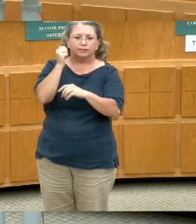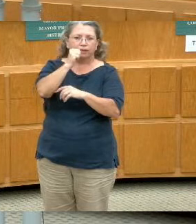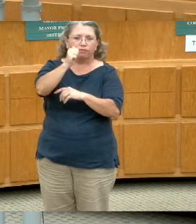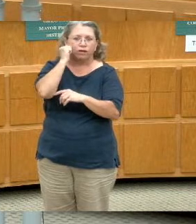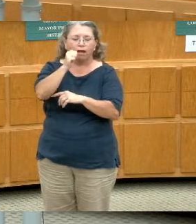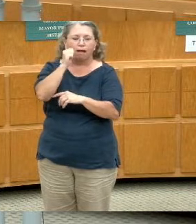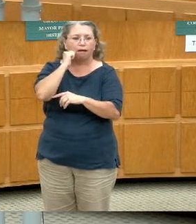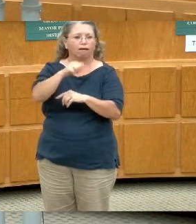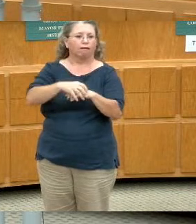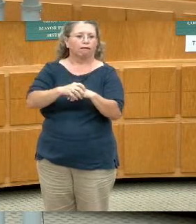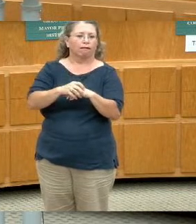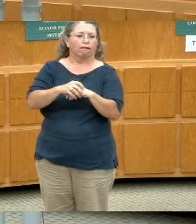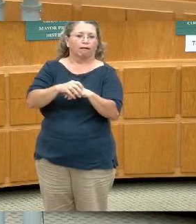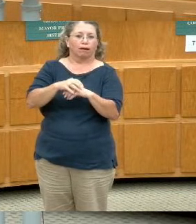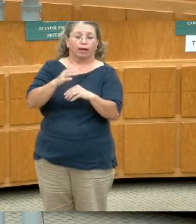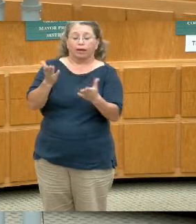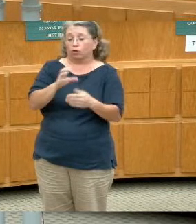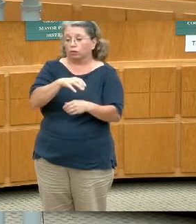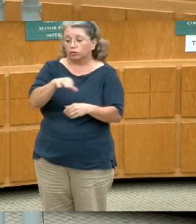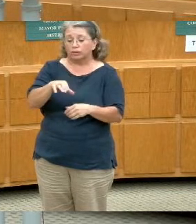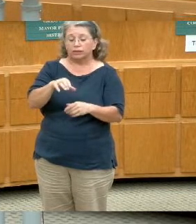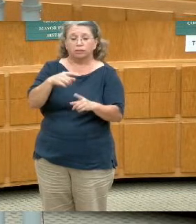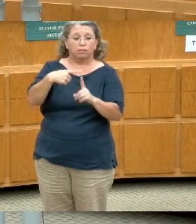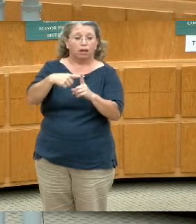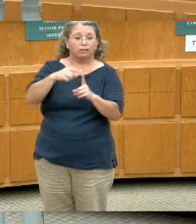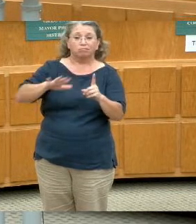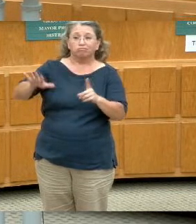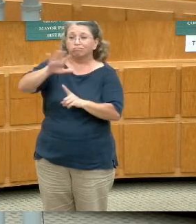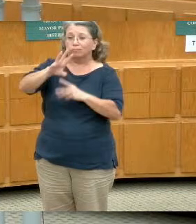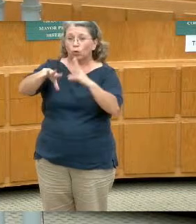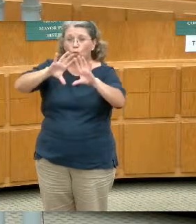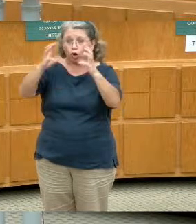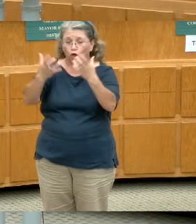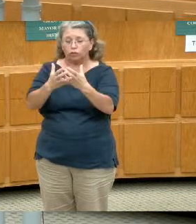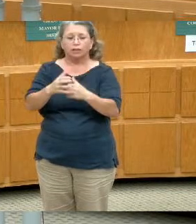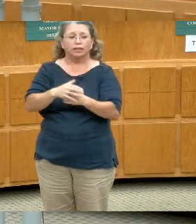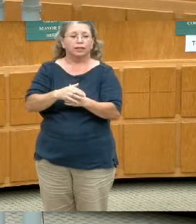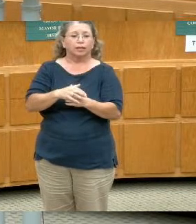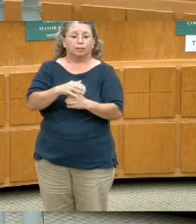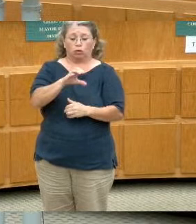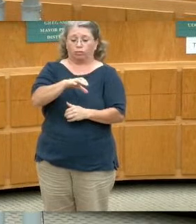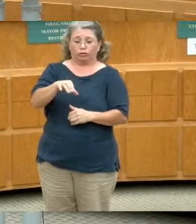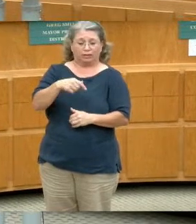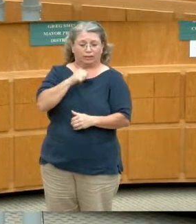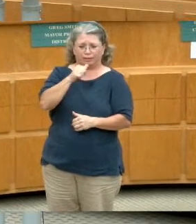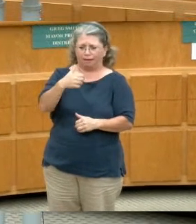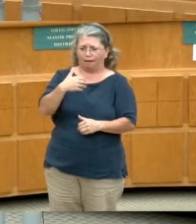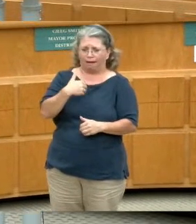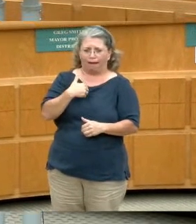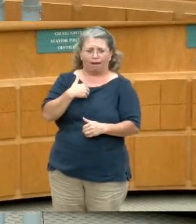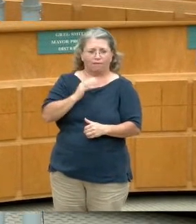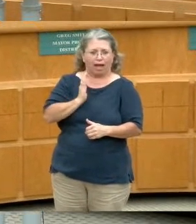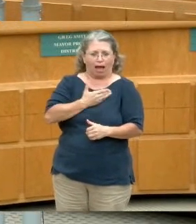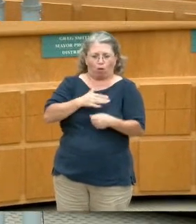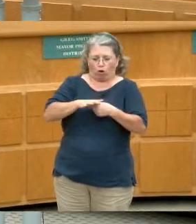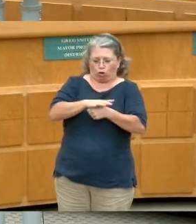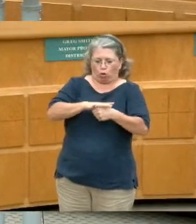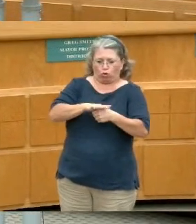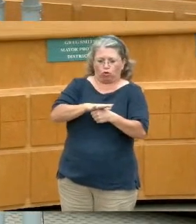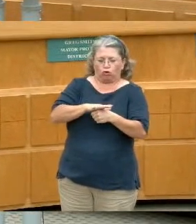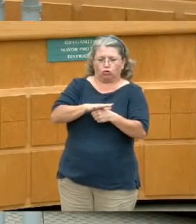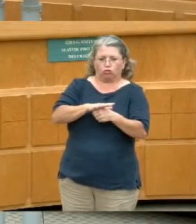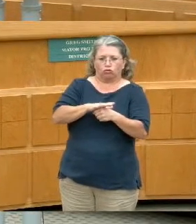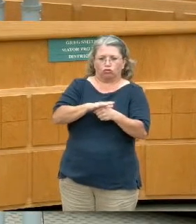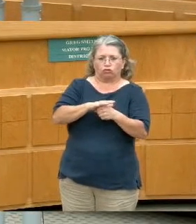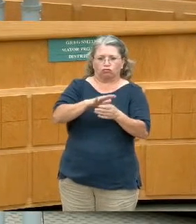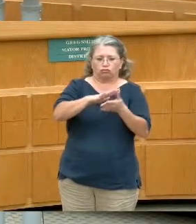What Corpus Christi did not have is some type of a modeling projection, so we could kind of estimate where was our curve going to peak and